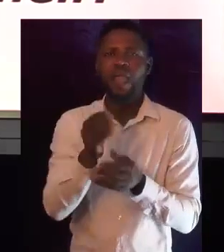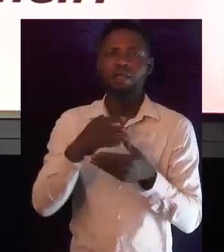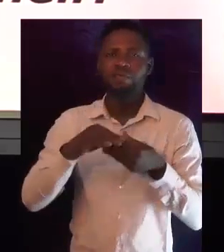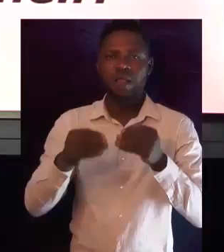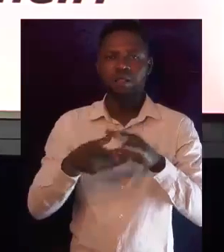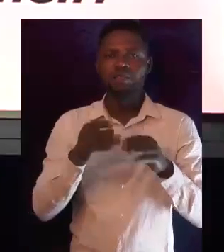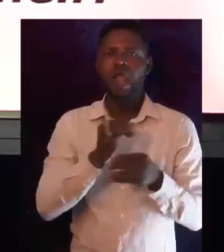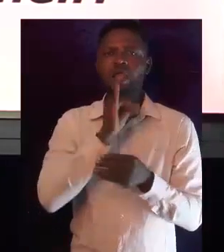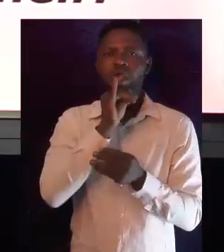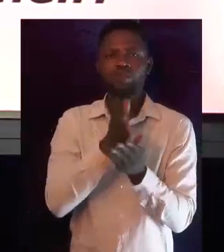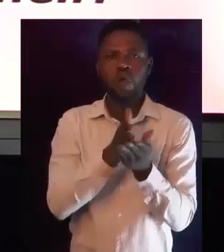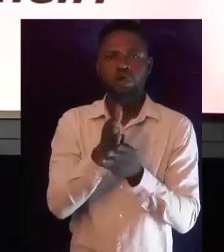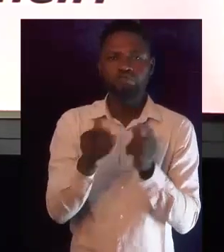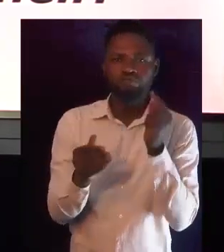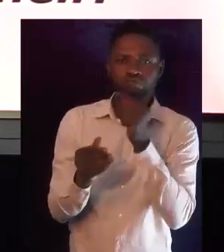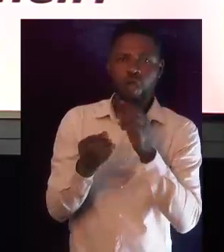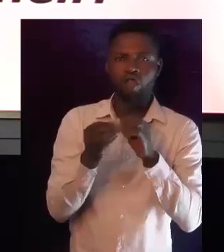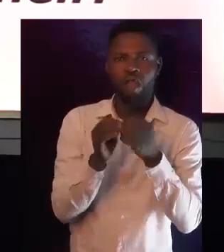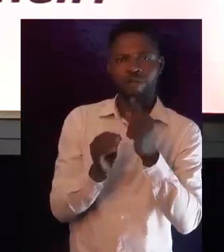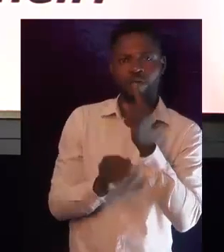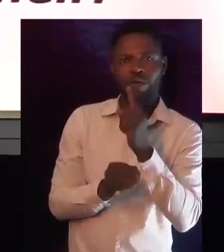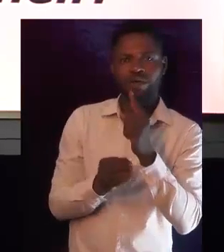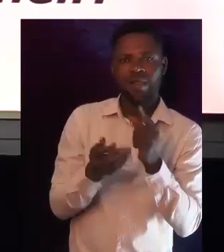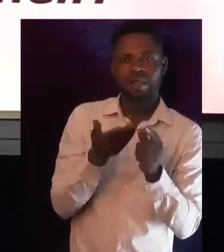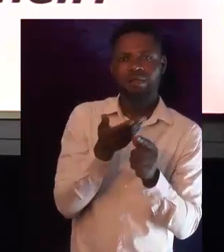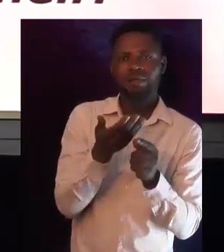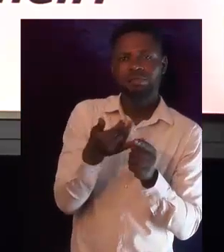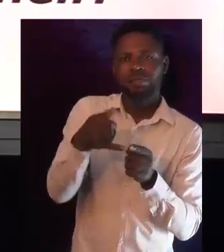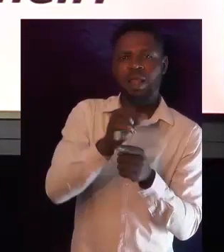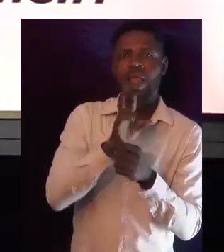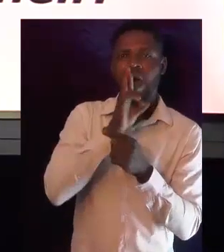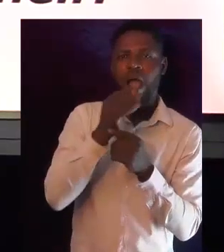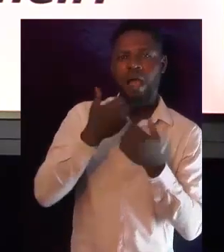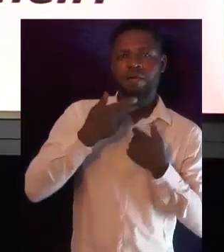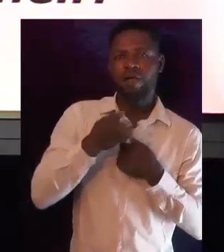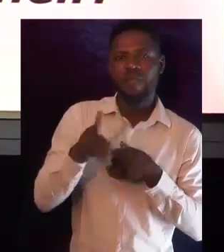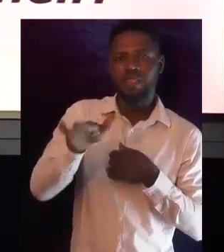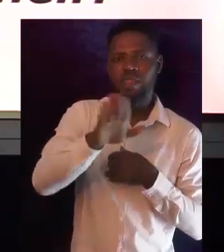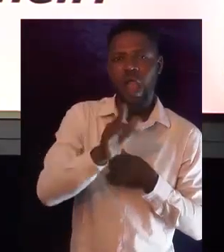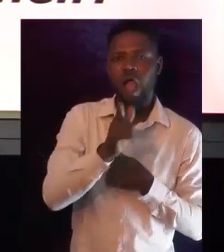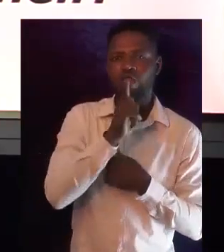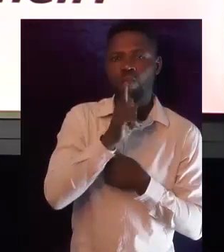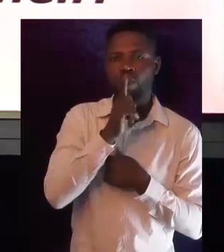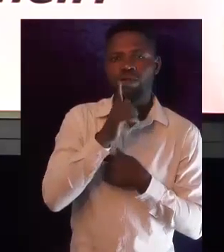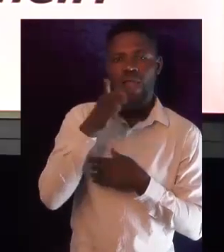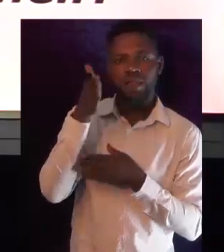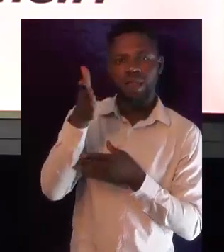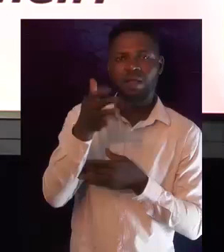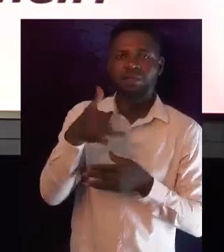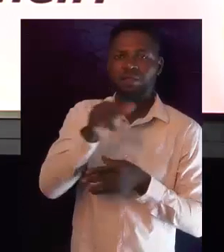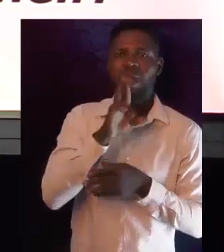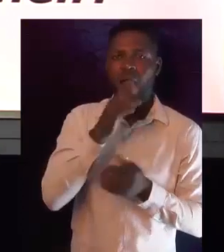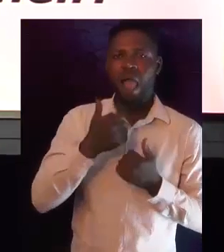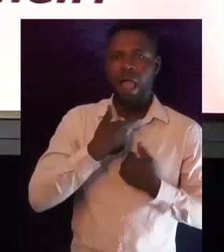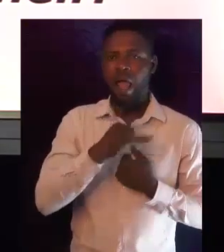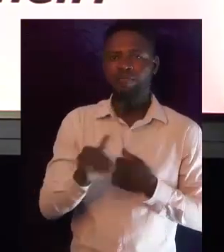these sentences is correct? Look at the first one. They are having their lunch there.